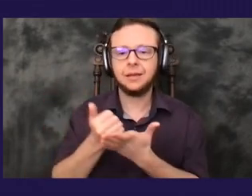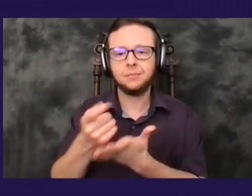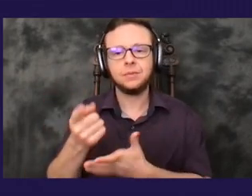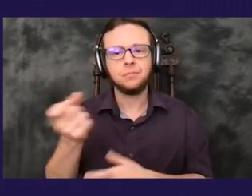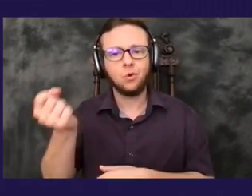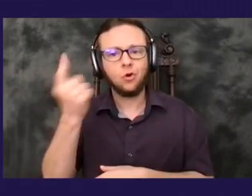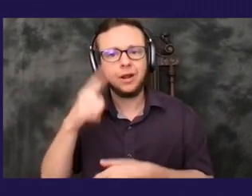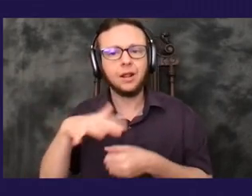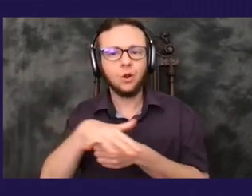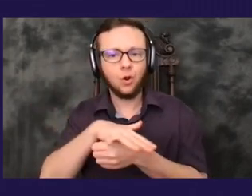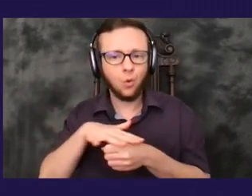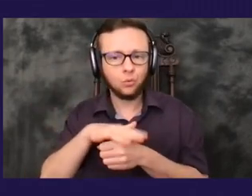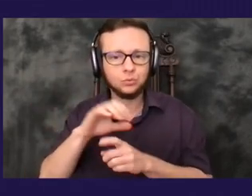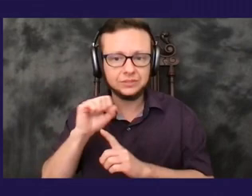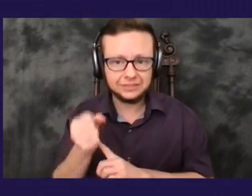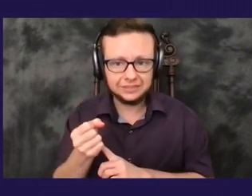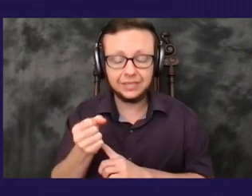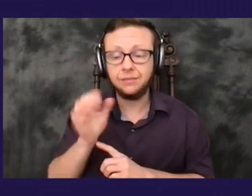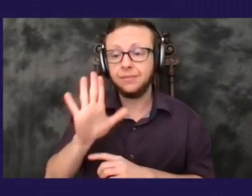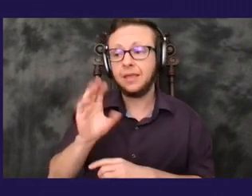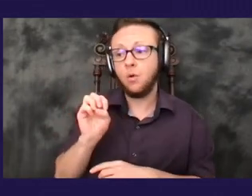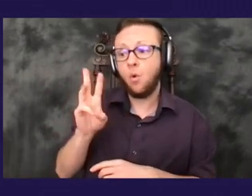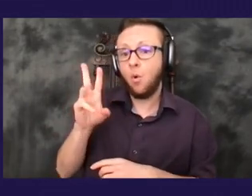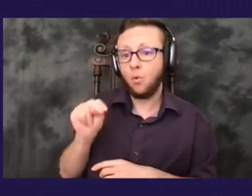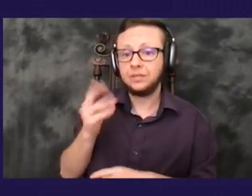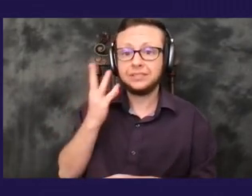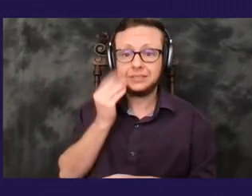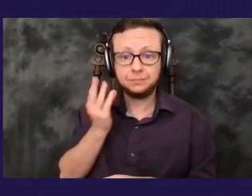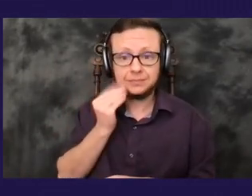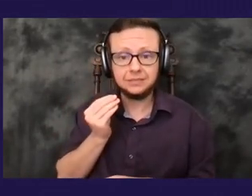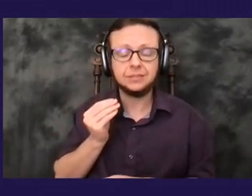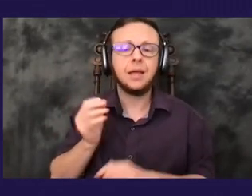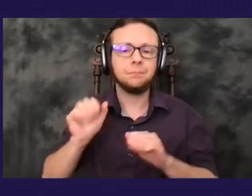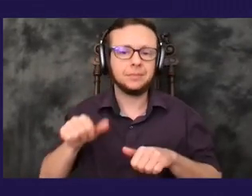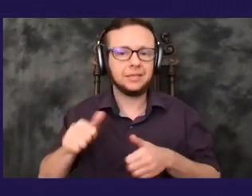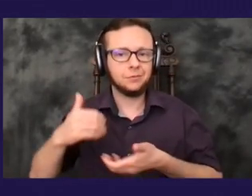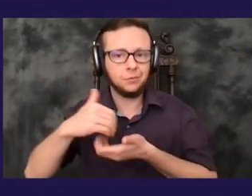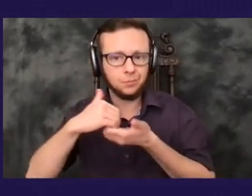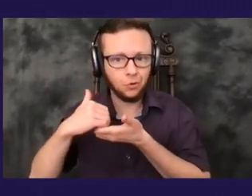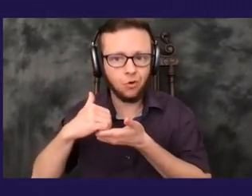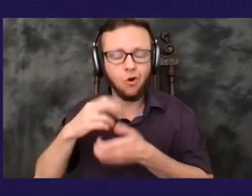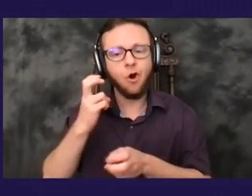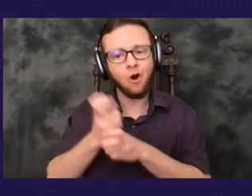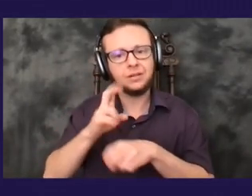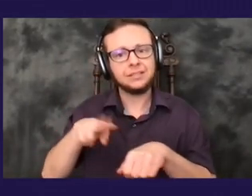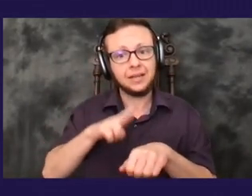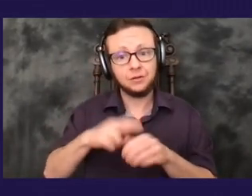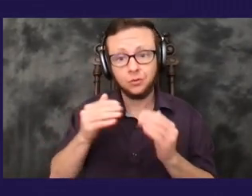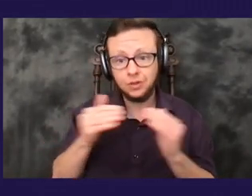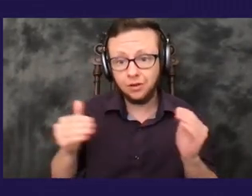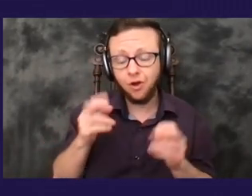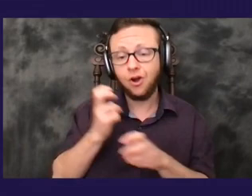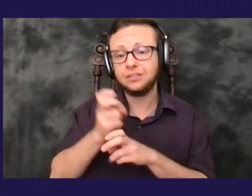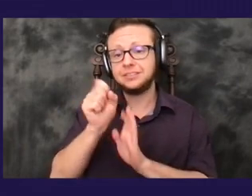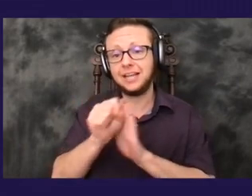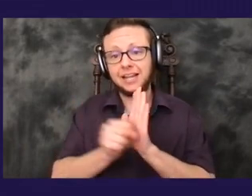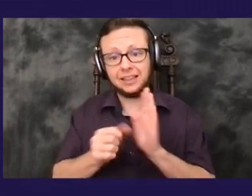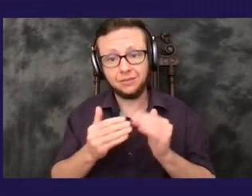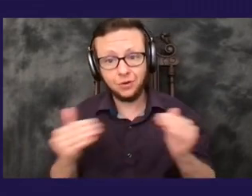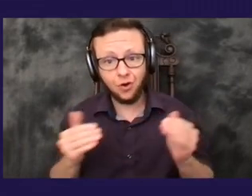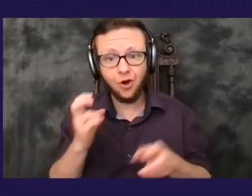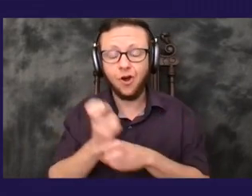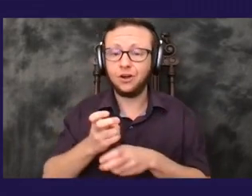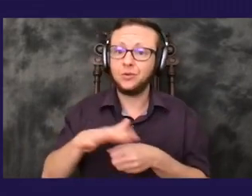their local situation, their own experience, and being able to partner. And it's incredibly hard at a national level. It's incredibly hard at a state level. It's incredibly hard at a local